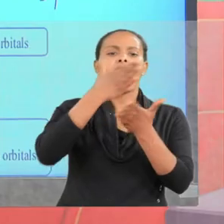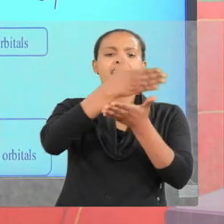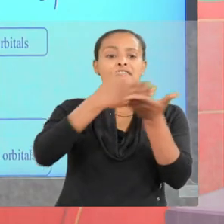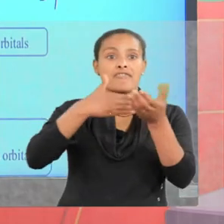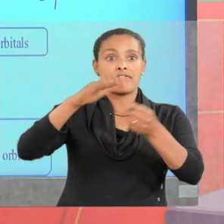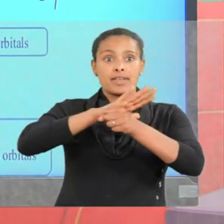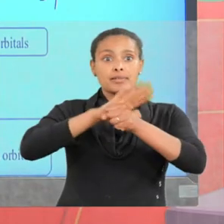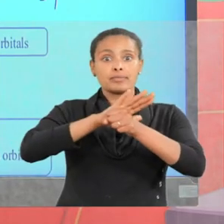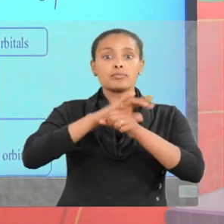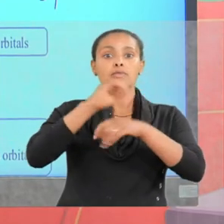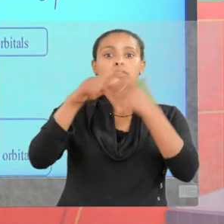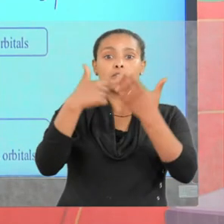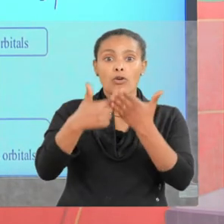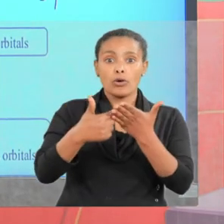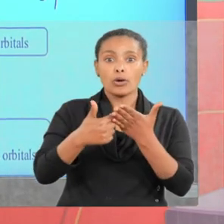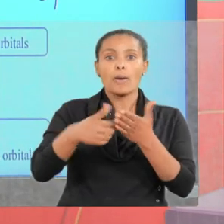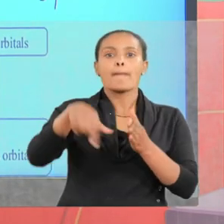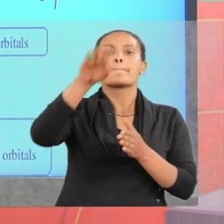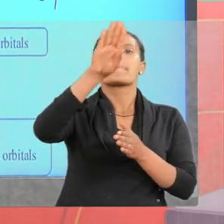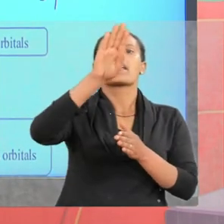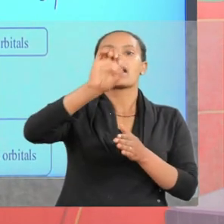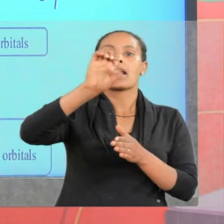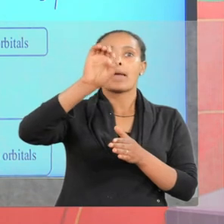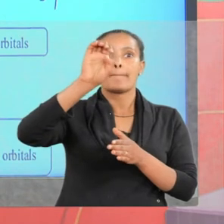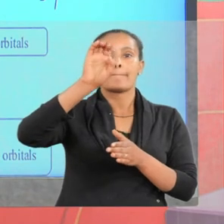filled. Therefore,